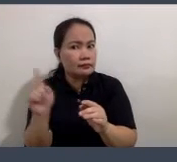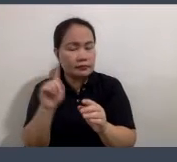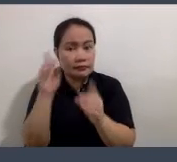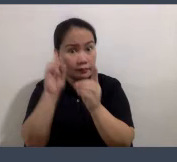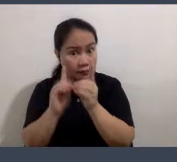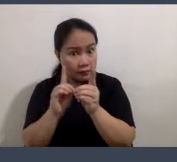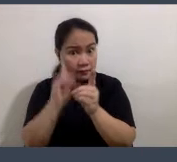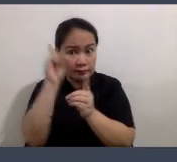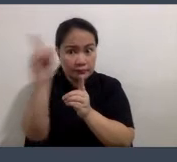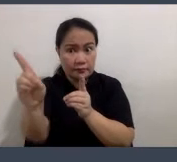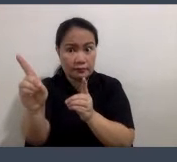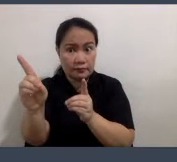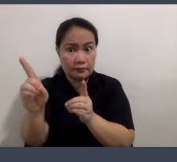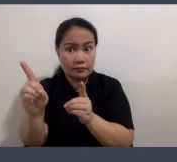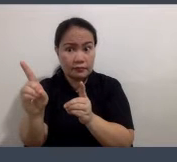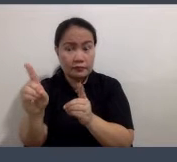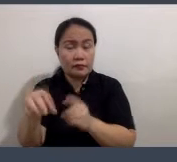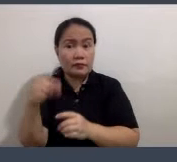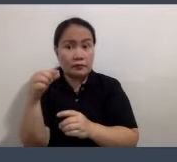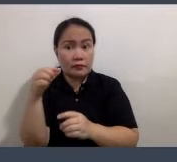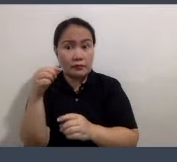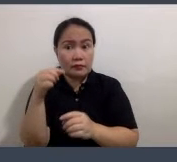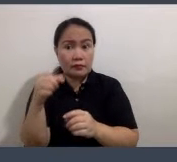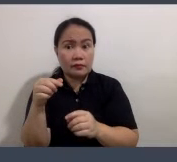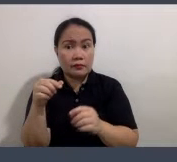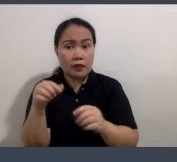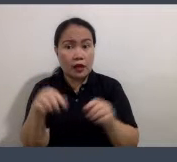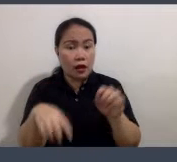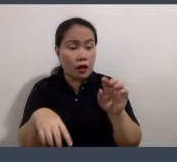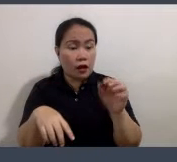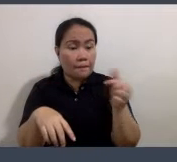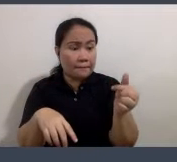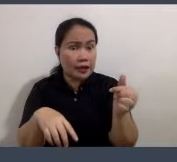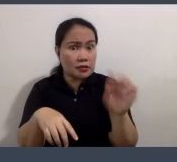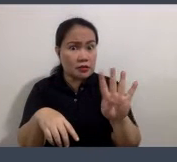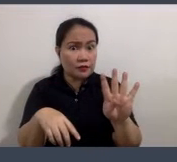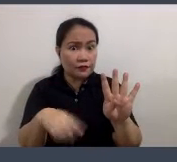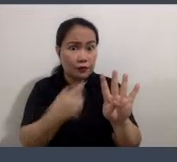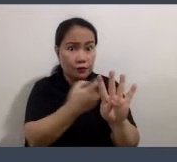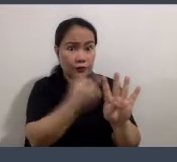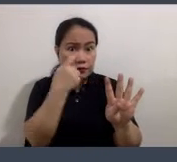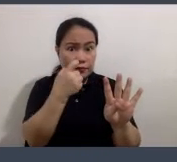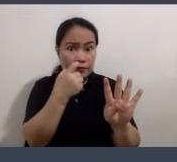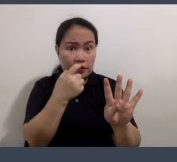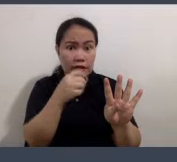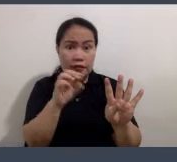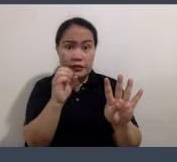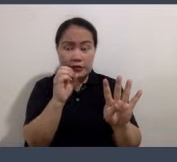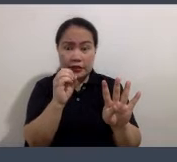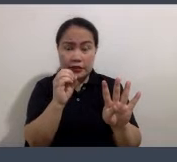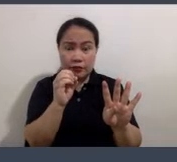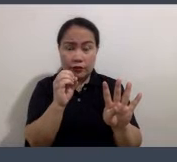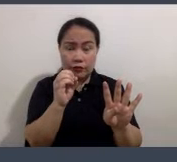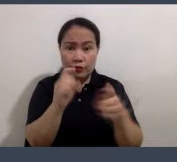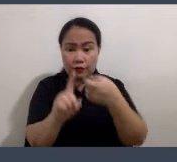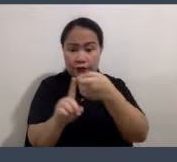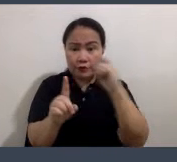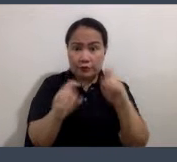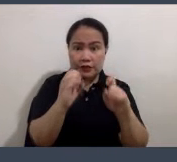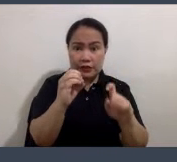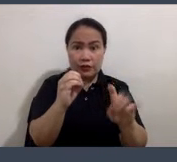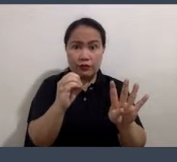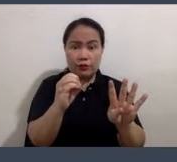what is the distance of positive 4 from 0? So, paano natin kukunin? Paano nga ba kinukuha